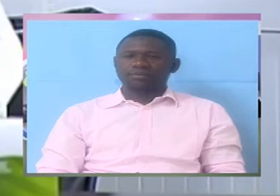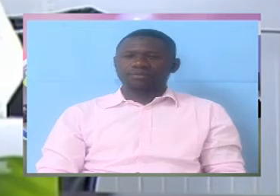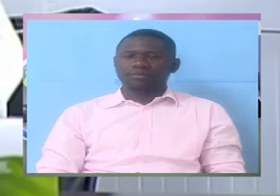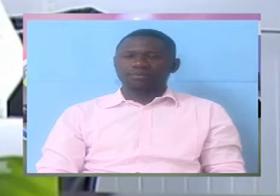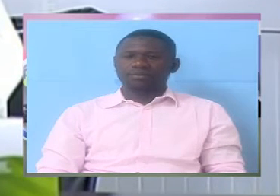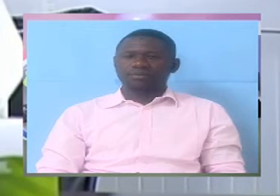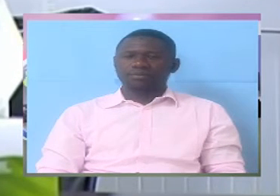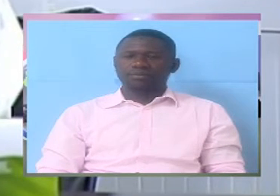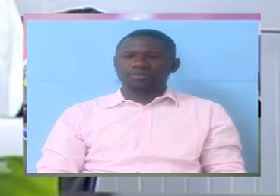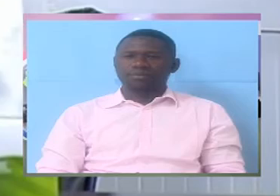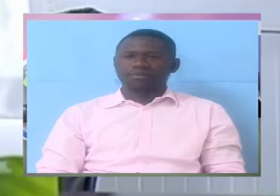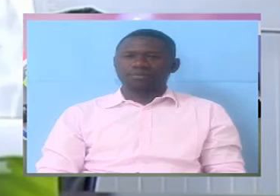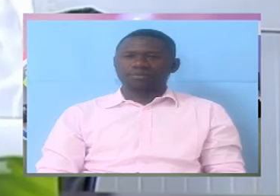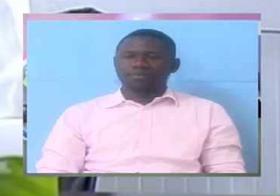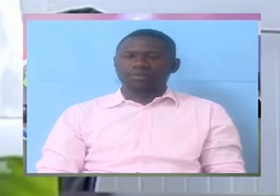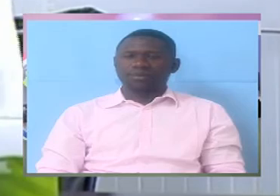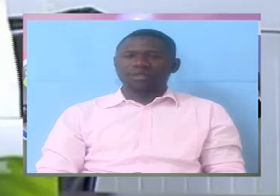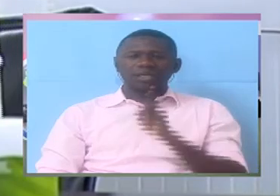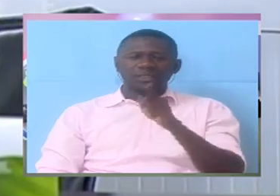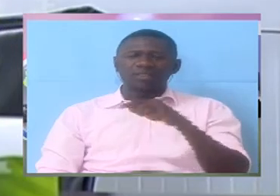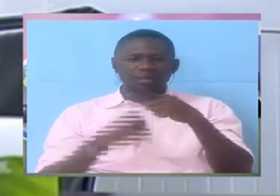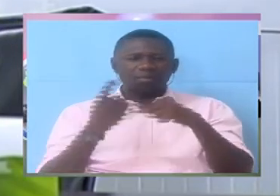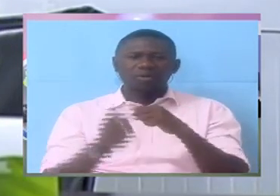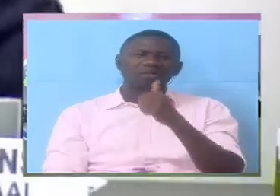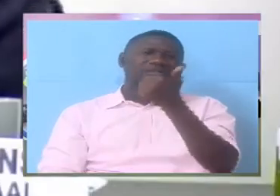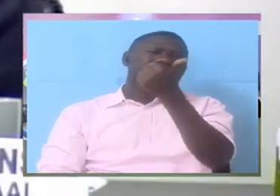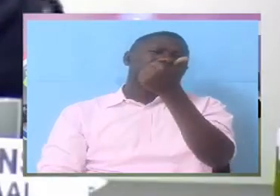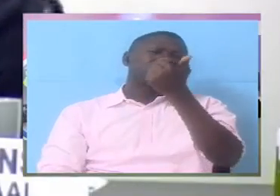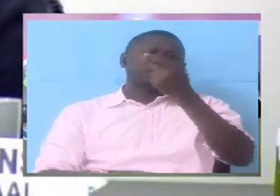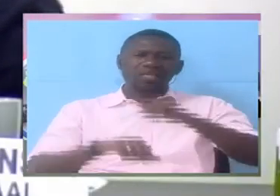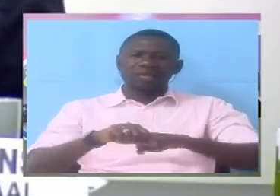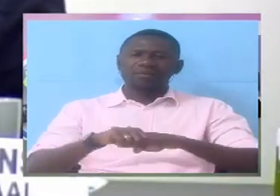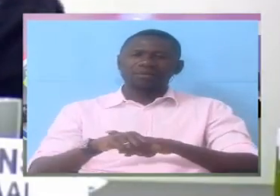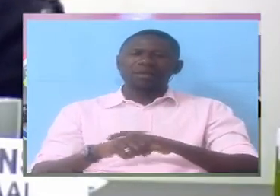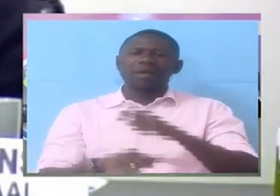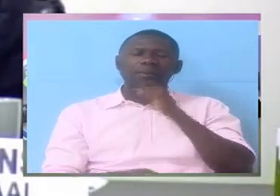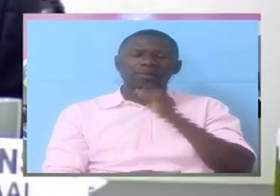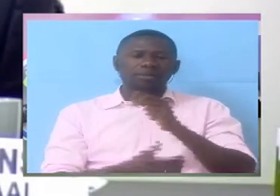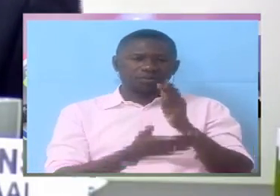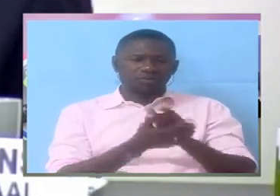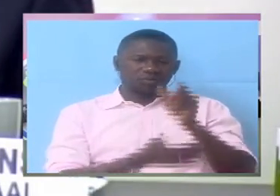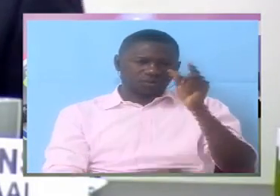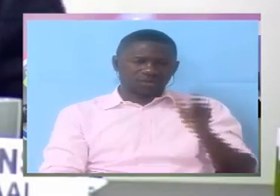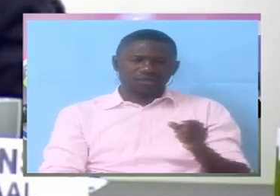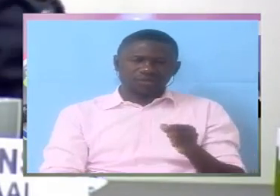this would be the sixth time Mr. Witness, just a moment.